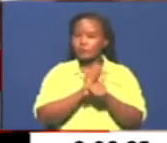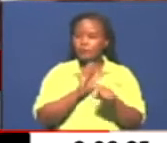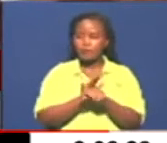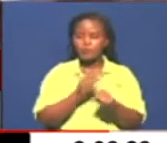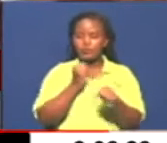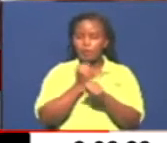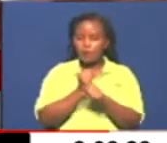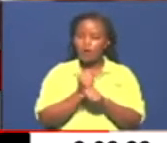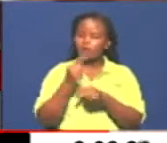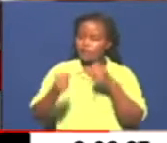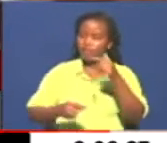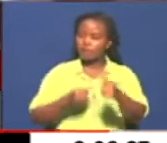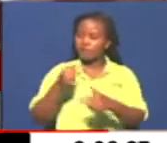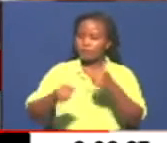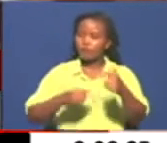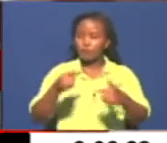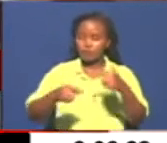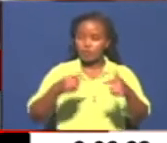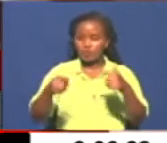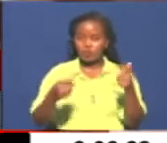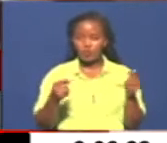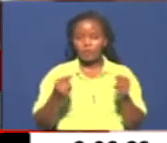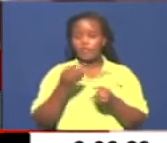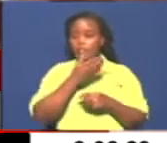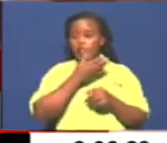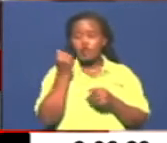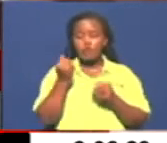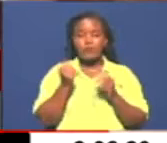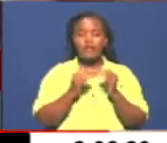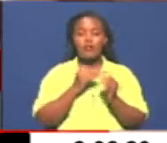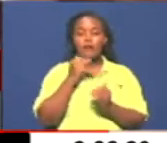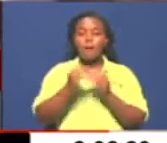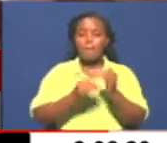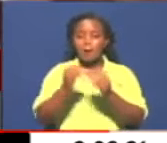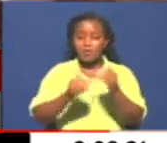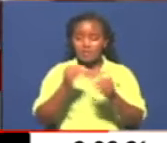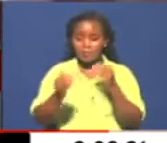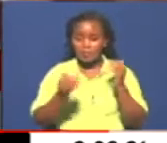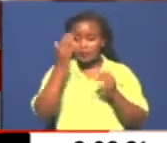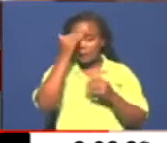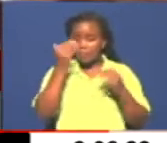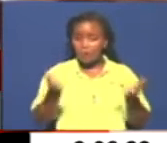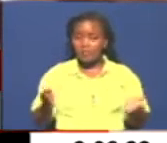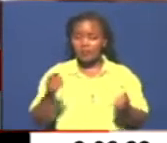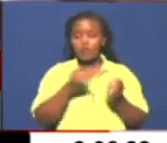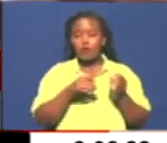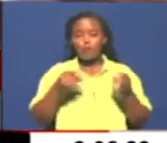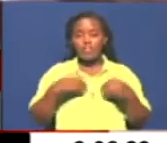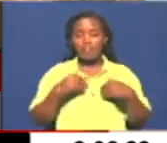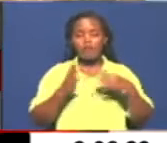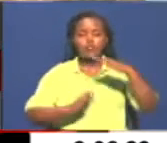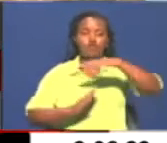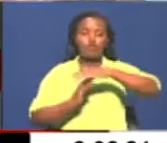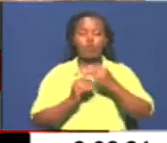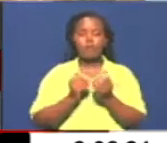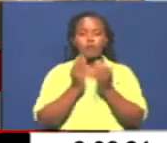to continue to better the processes so that we can have a first class shipbuilding